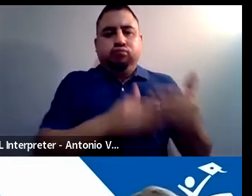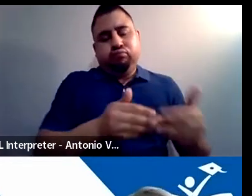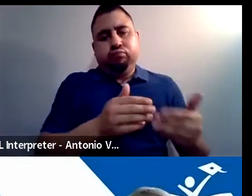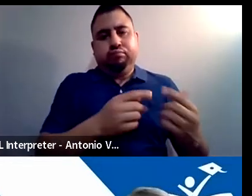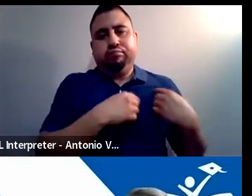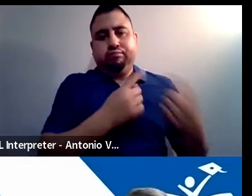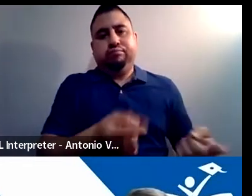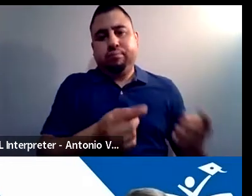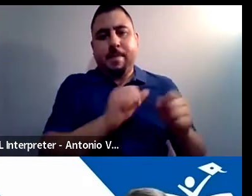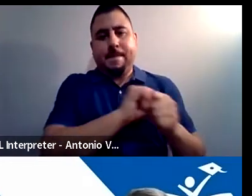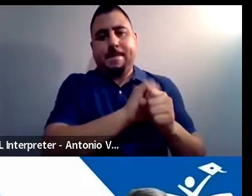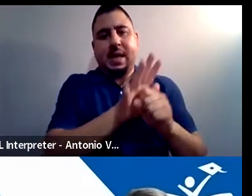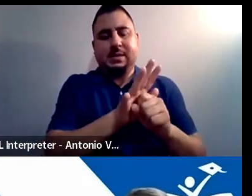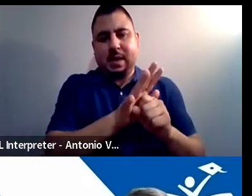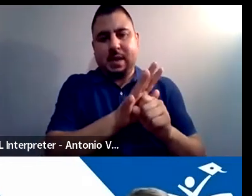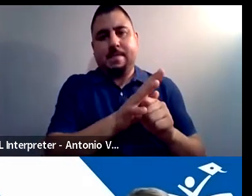since the pandemic hit.